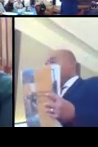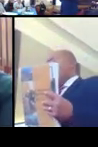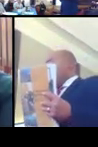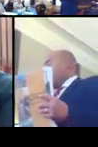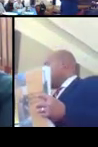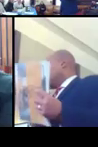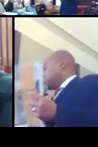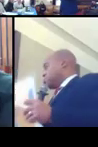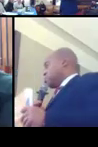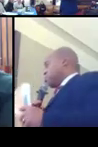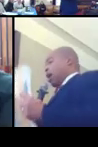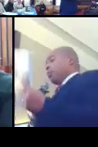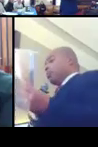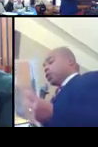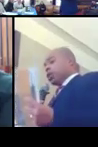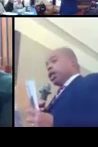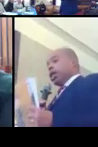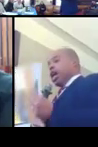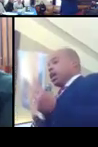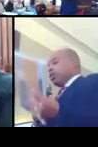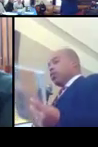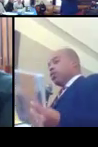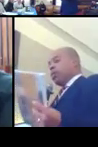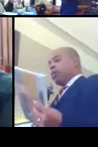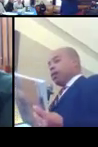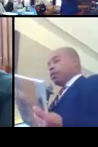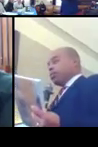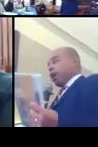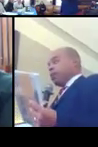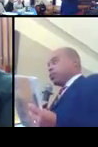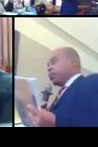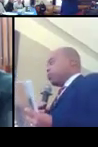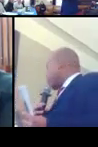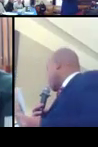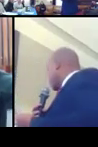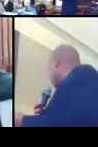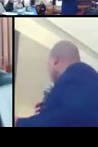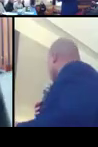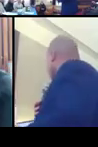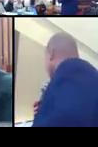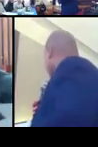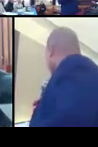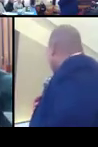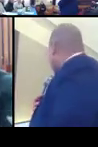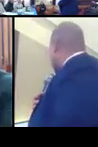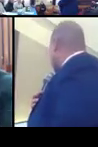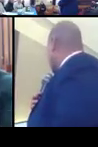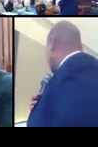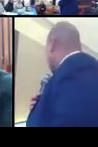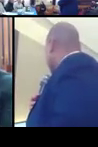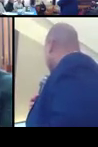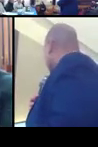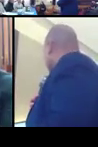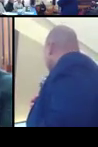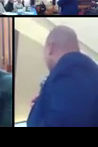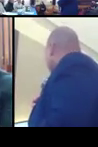and just capital budgeting and just a number of other items too, your affordable housing.